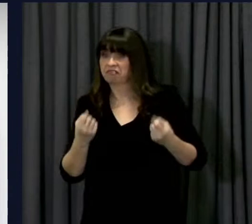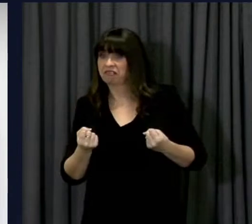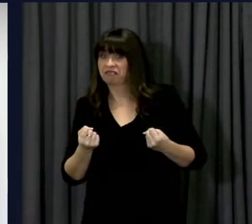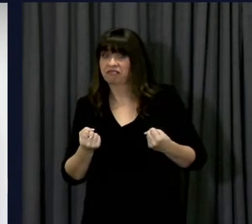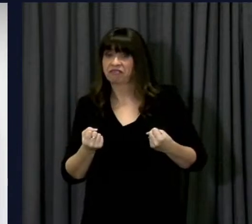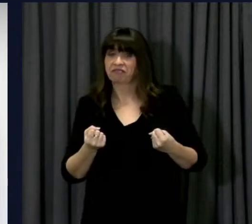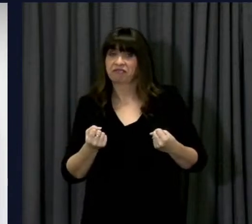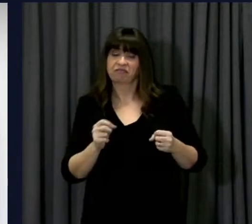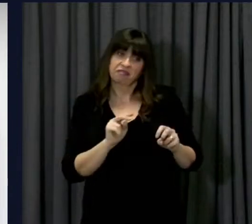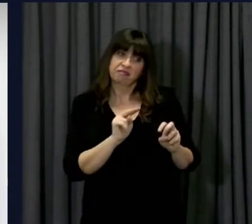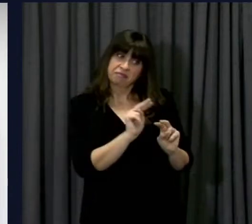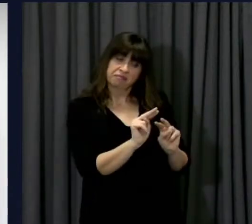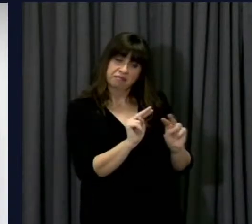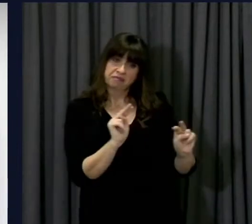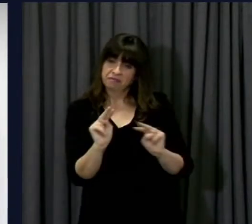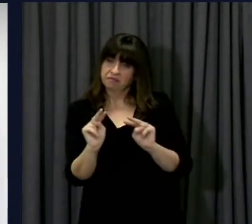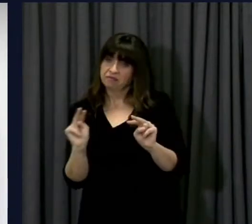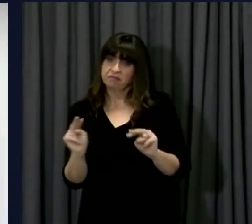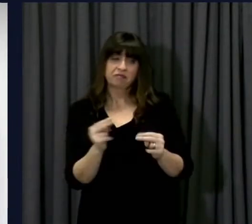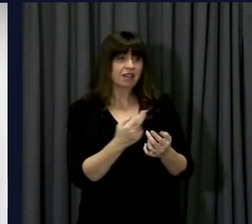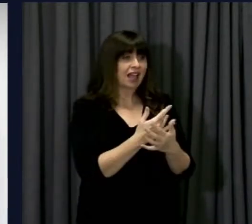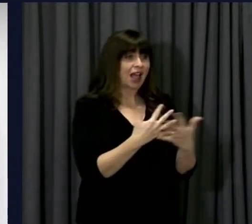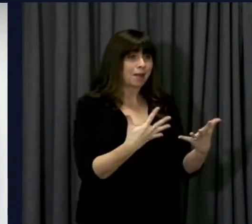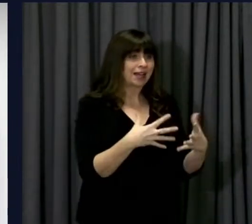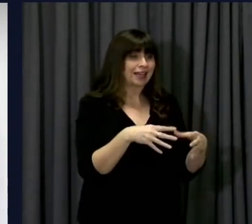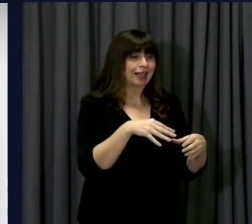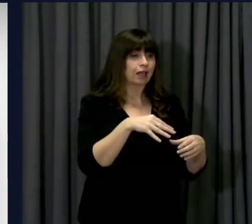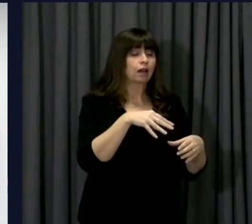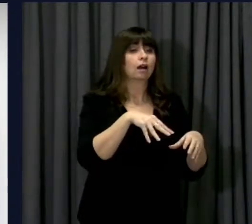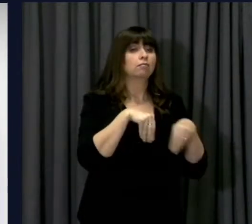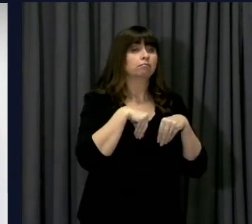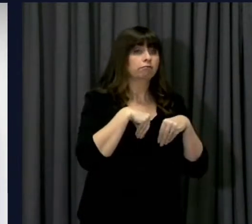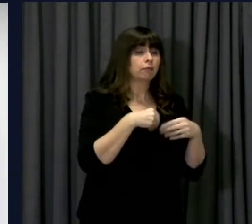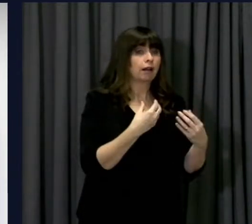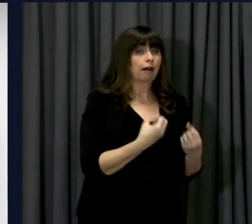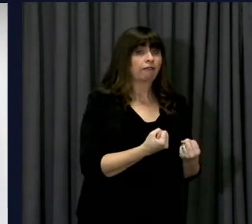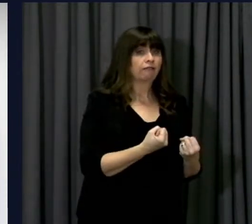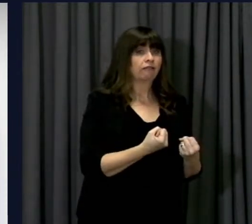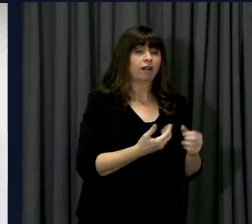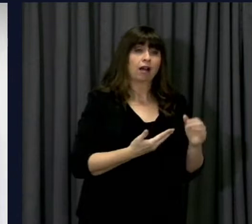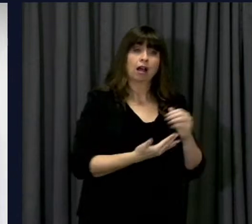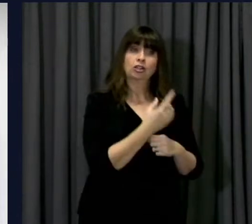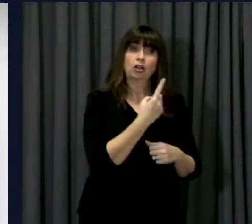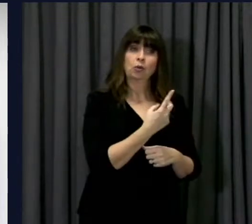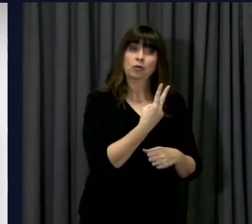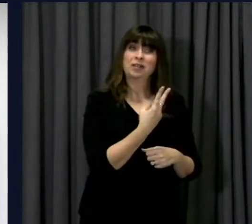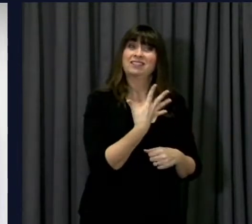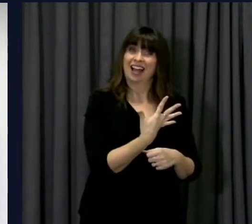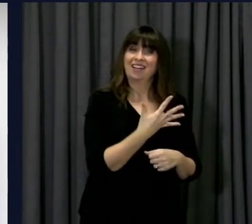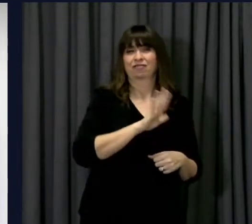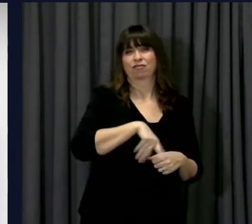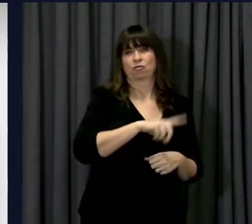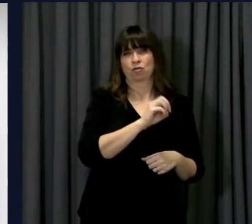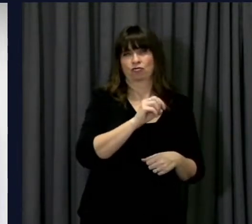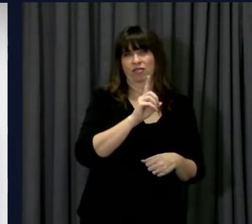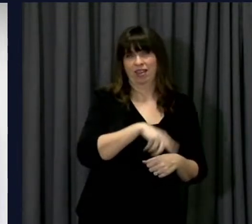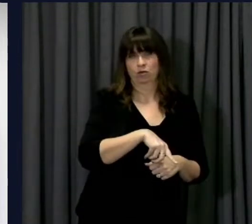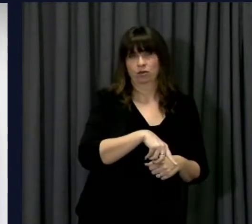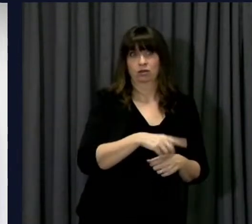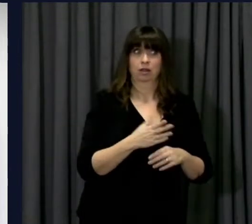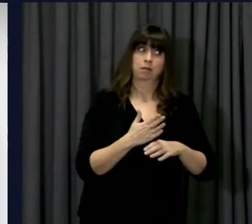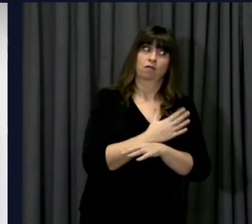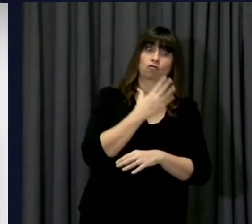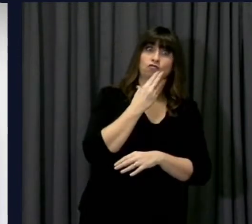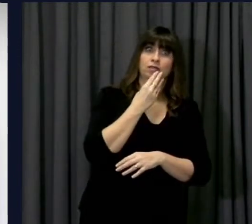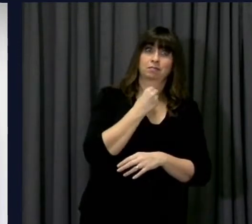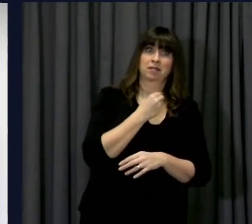indicators. On the number of people testing positive, we're now down to under 125 per 100,000. Before Christmas,